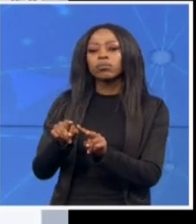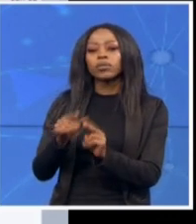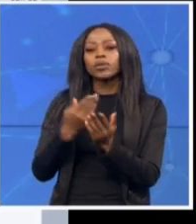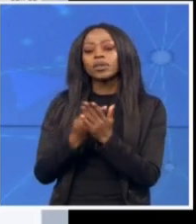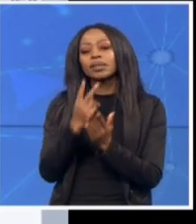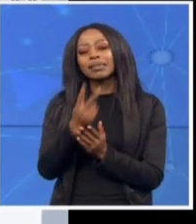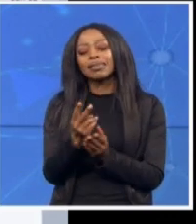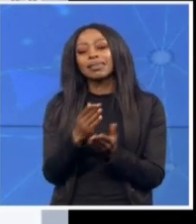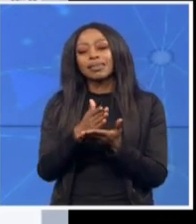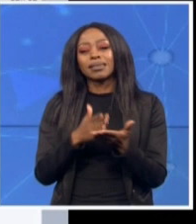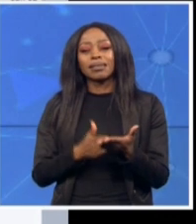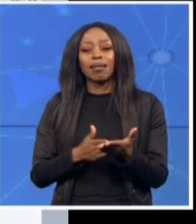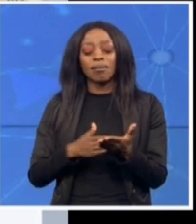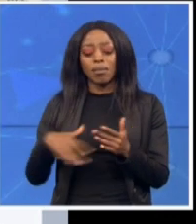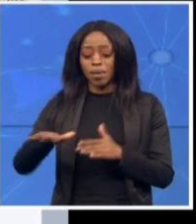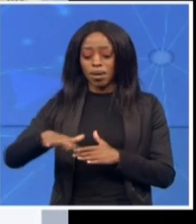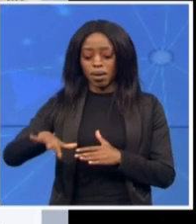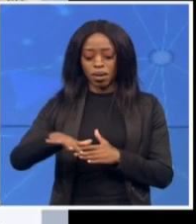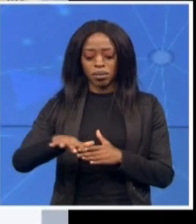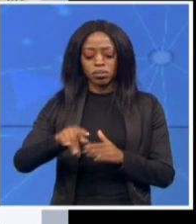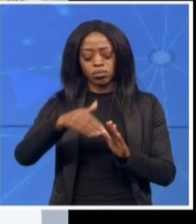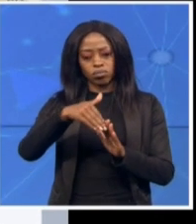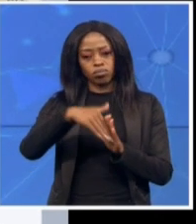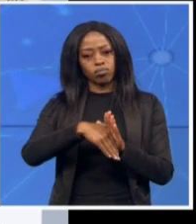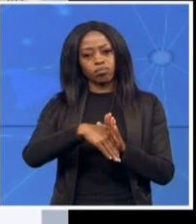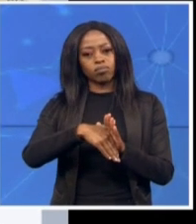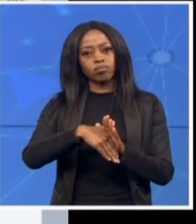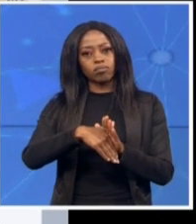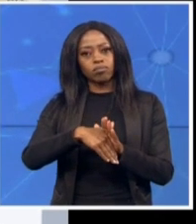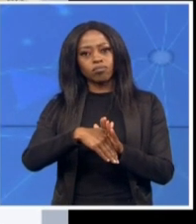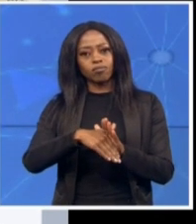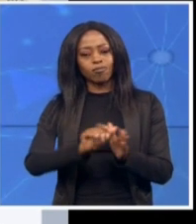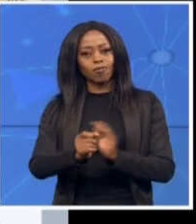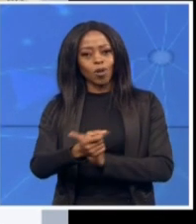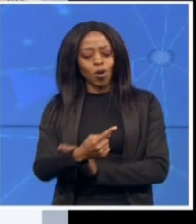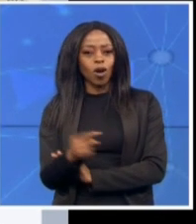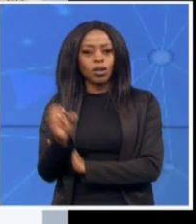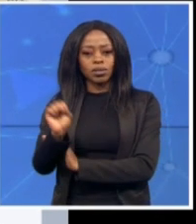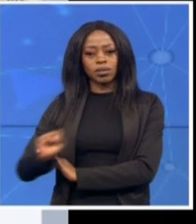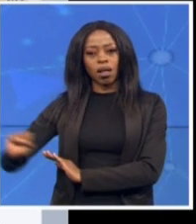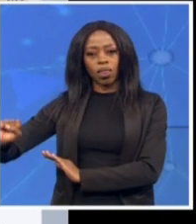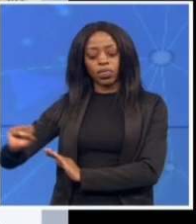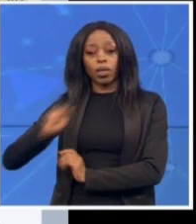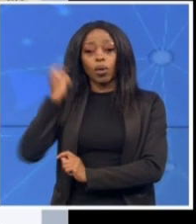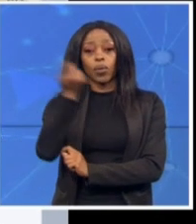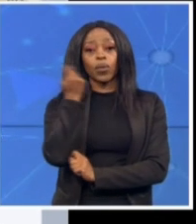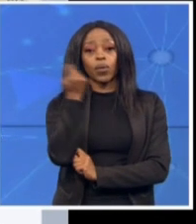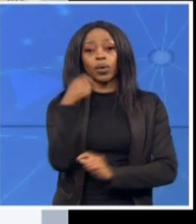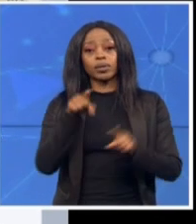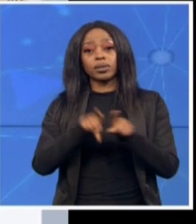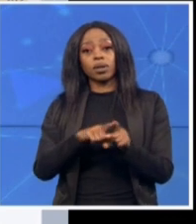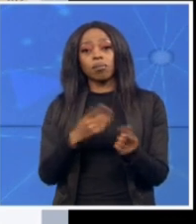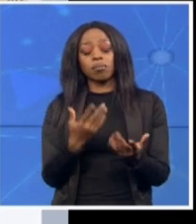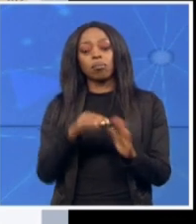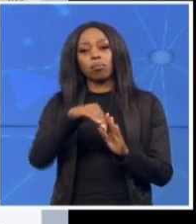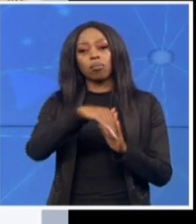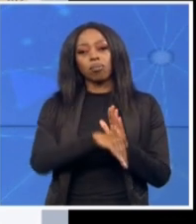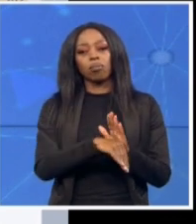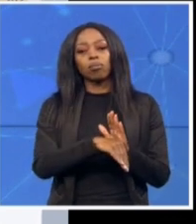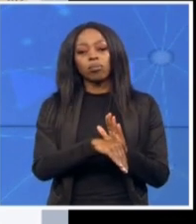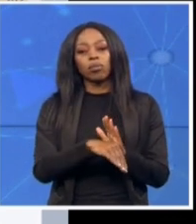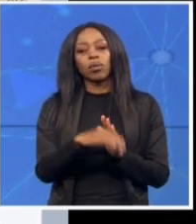decline virtually in all sub-districts. If you look at the rural, there's been a big decline in Cape Winelands. The others are